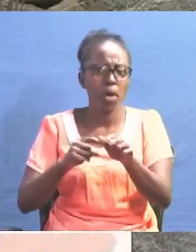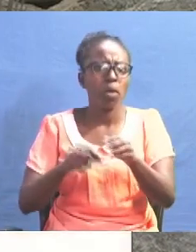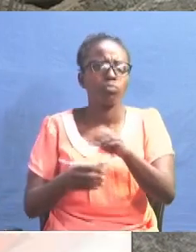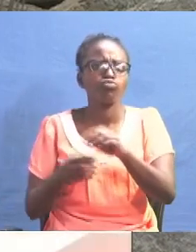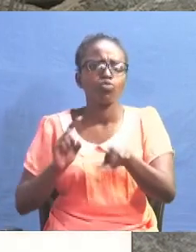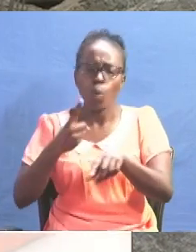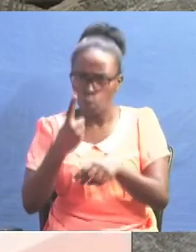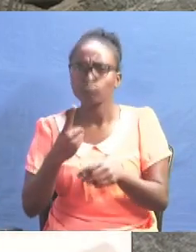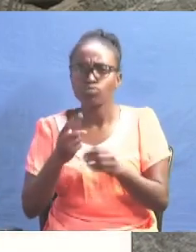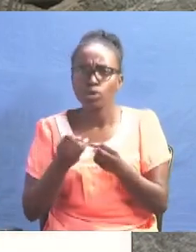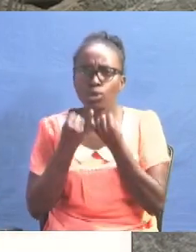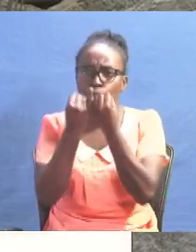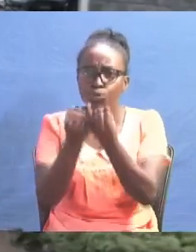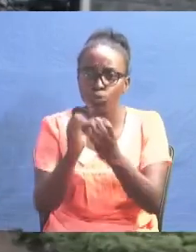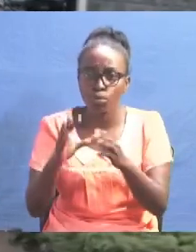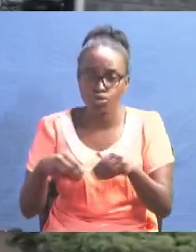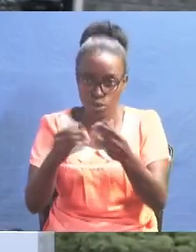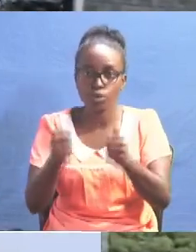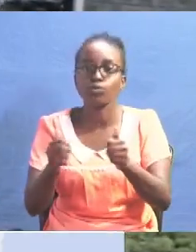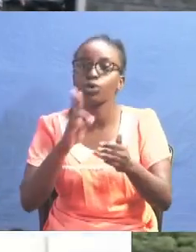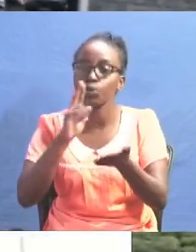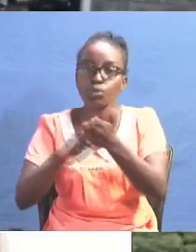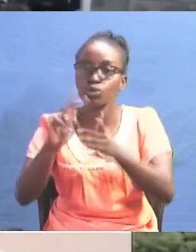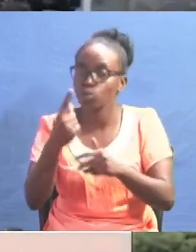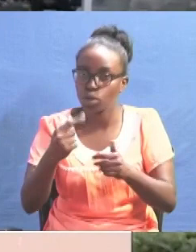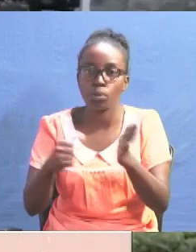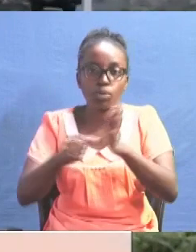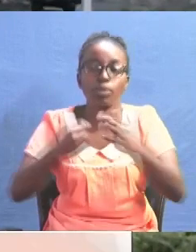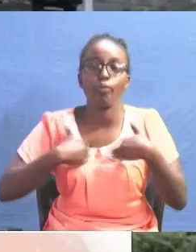visa kama hivyo. Mwili wa marehemu utazikwa kesho, huku